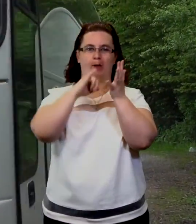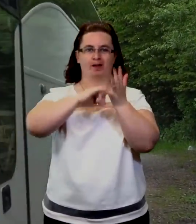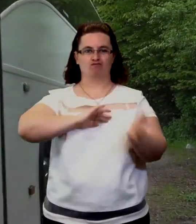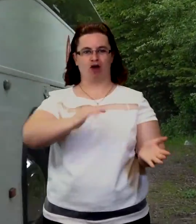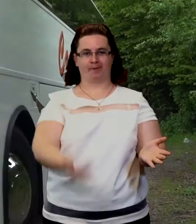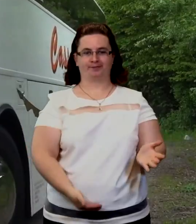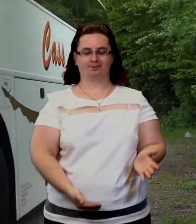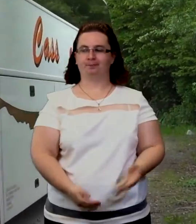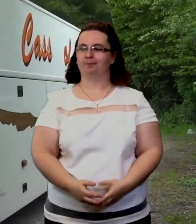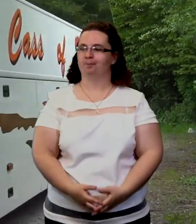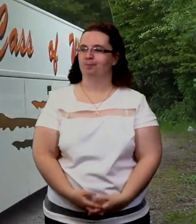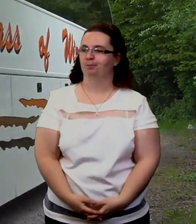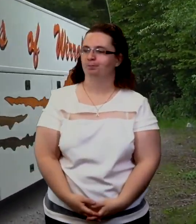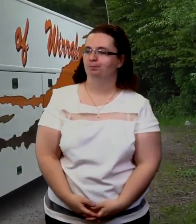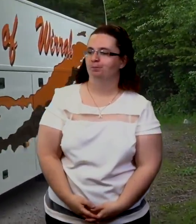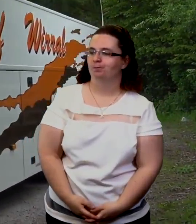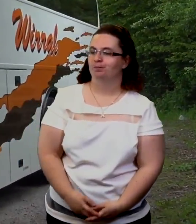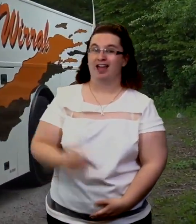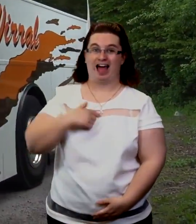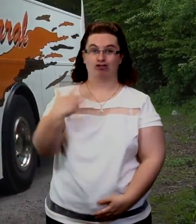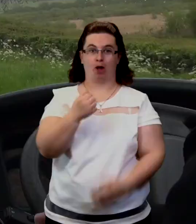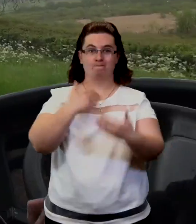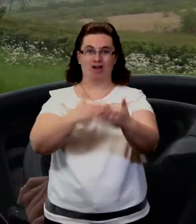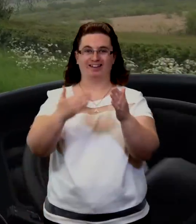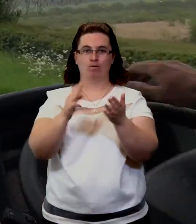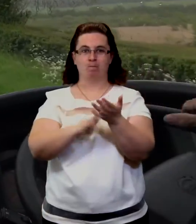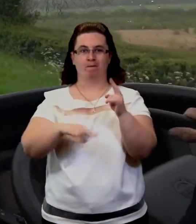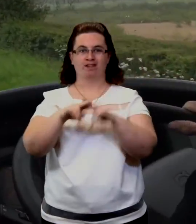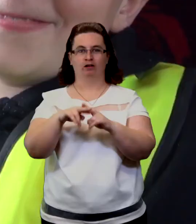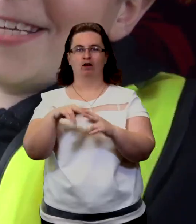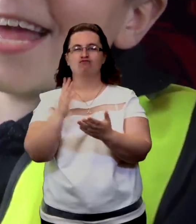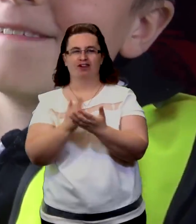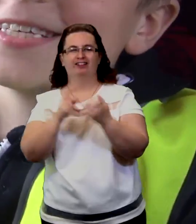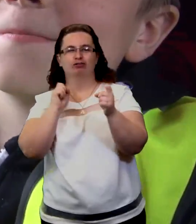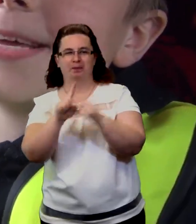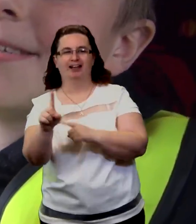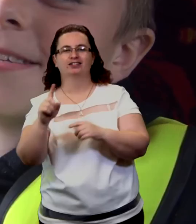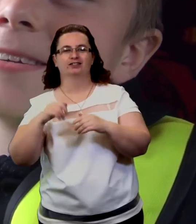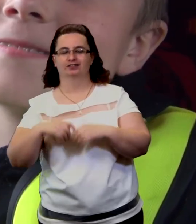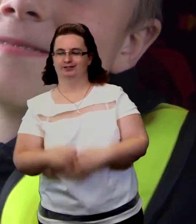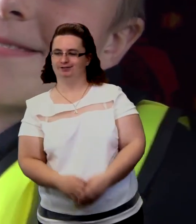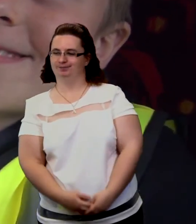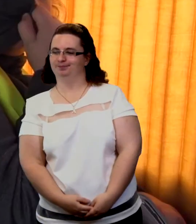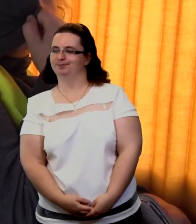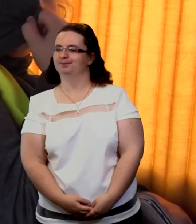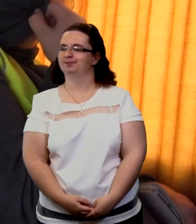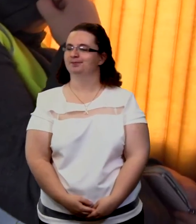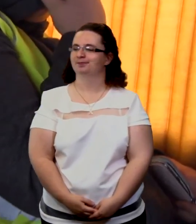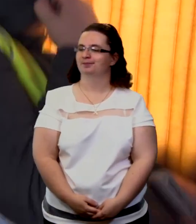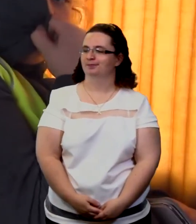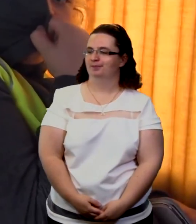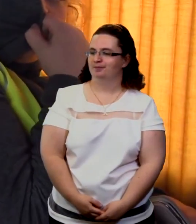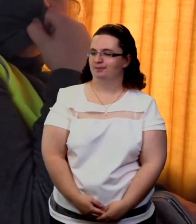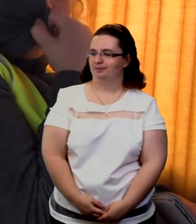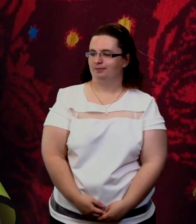We would like to thank West Cheshire, iPLANit Kids, because every one of them has been good. Today was amazing. It was very good